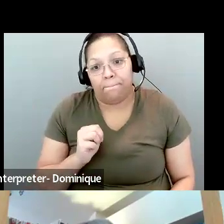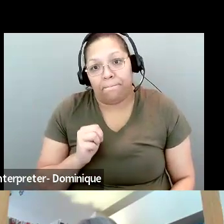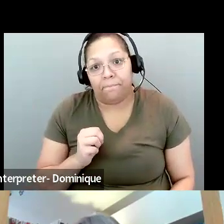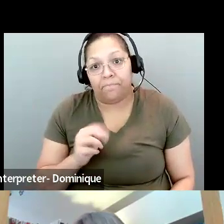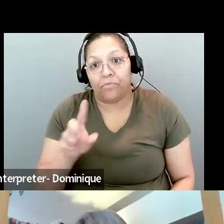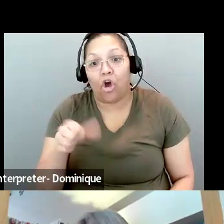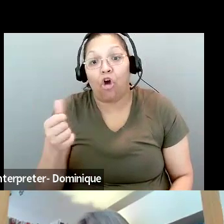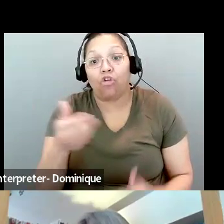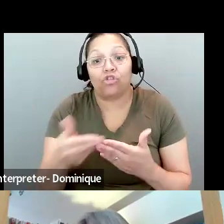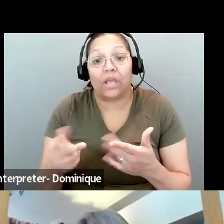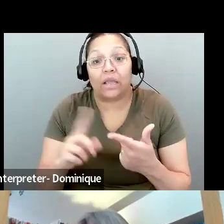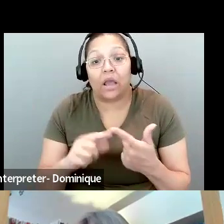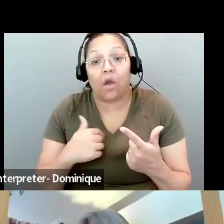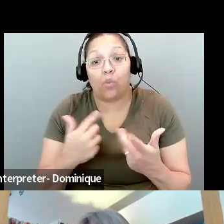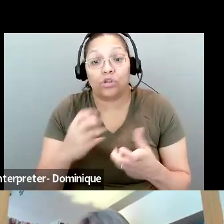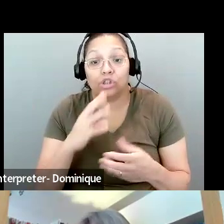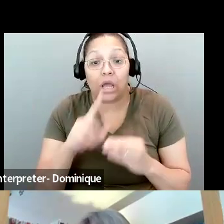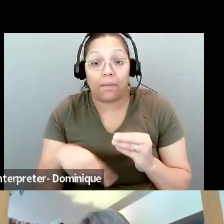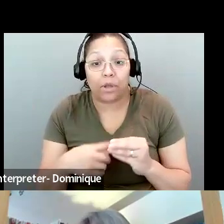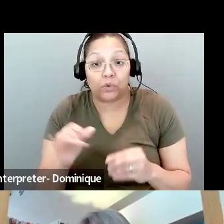the other thing I wanted to talk about too,